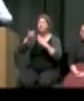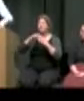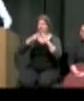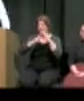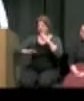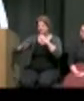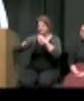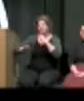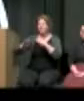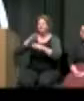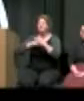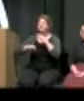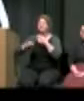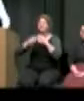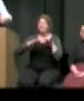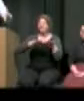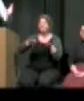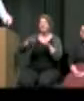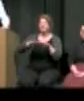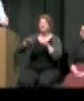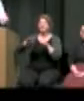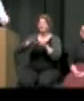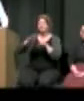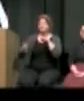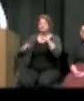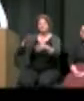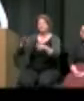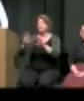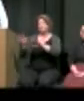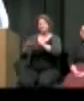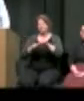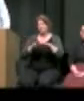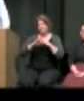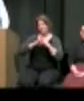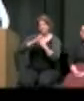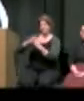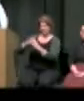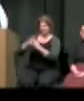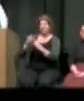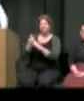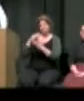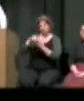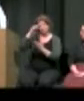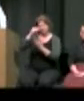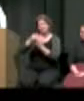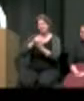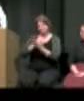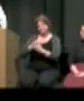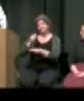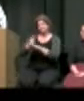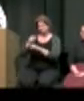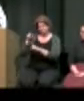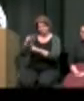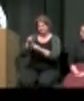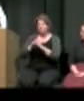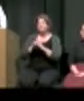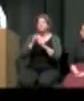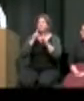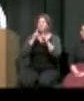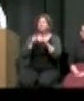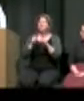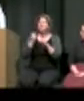of trying to run it along a conveyor and have everything spill. Everything's more confined. So we learned that last year. We were targeting